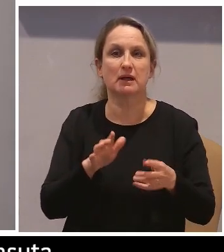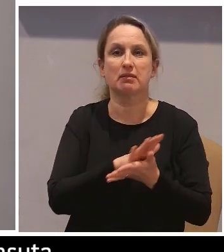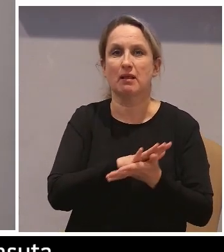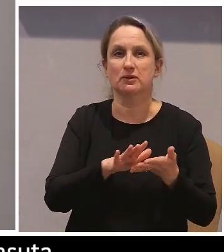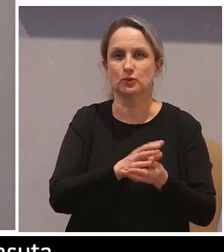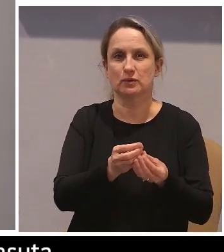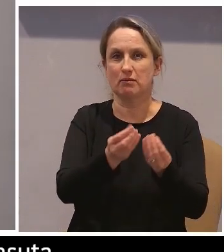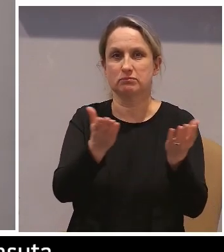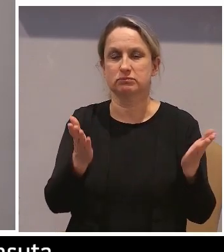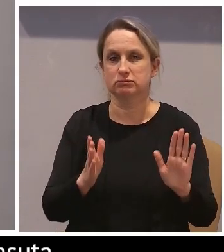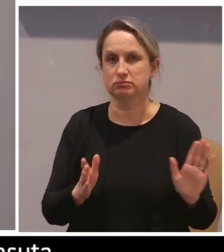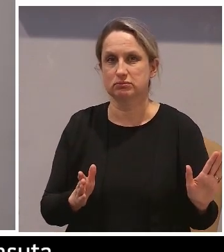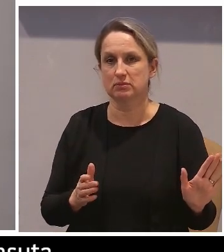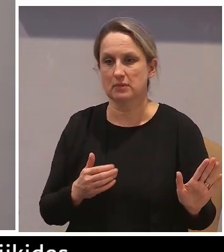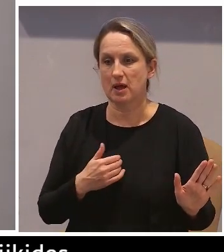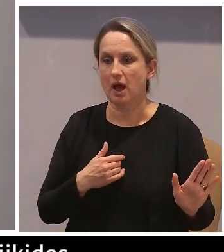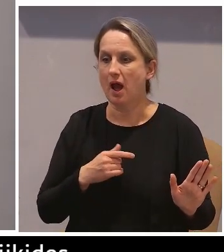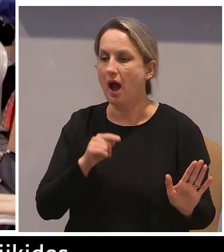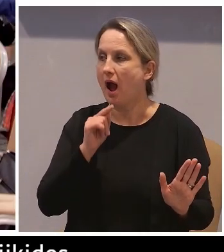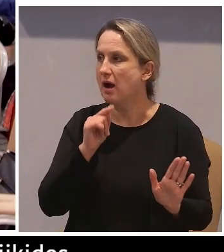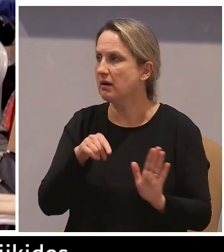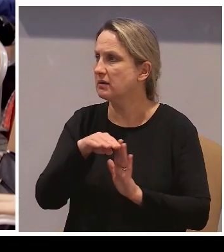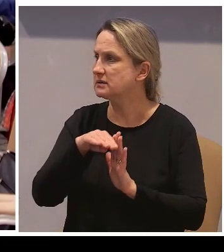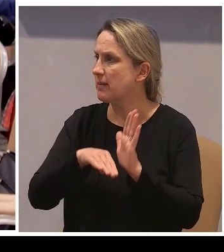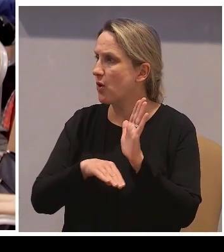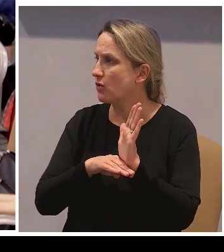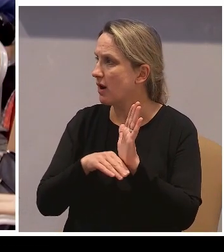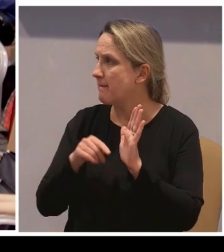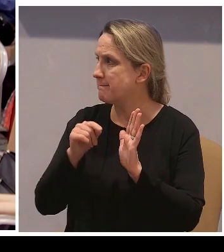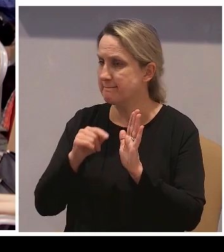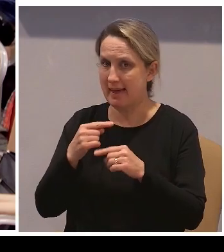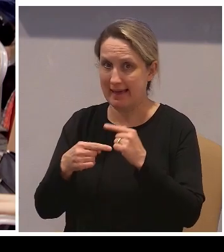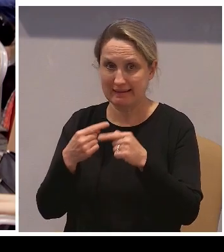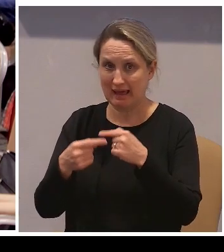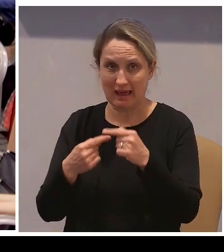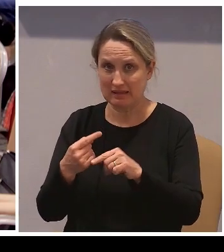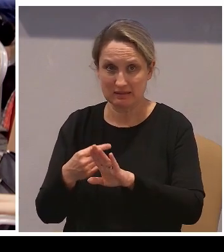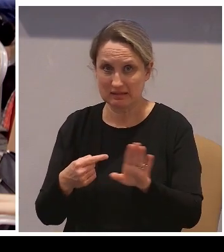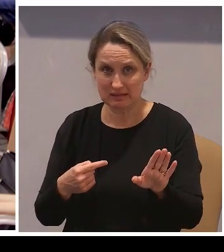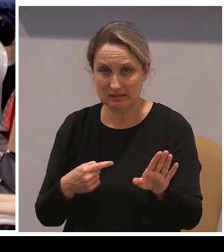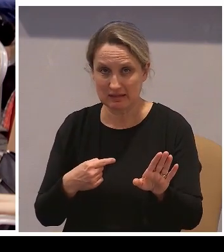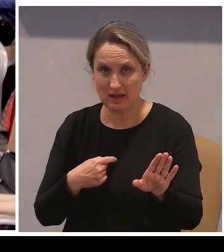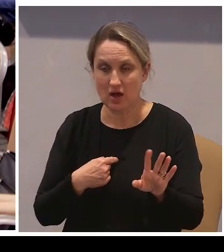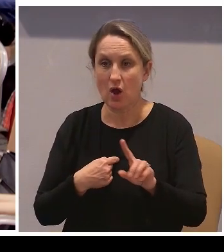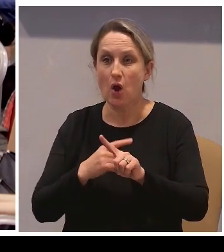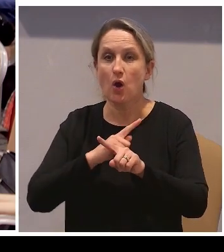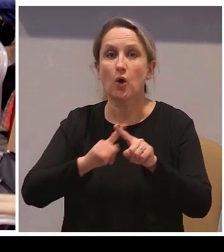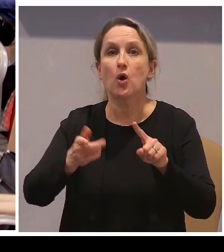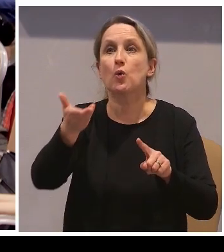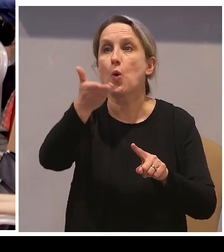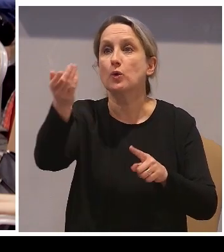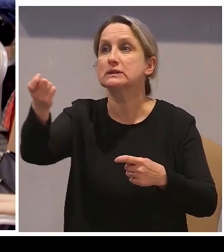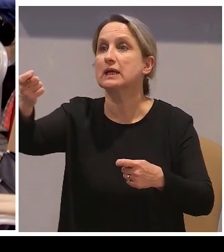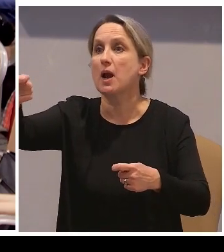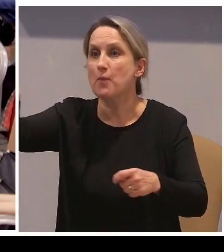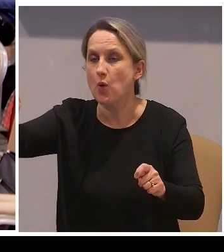the drug is already on sale, and that excludes the possibility of handing it out for free.